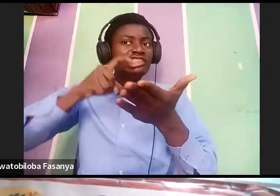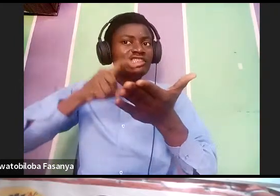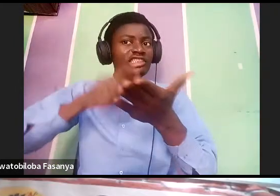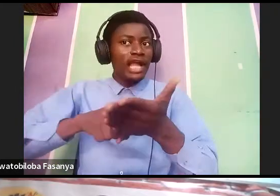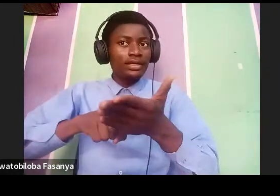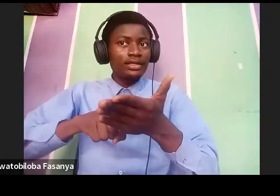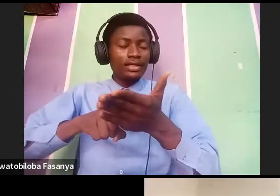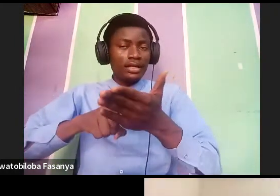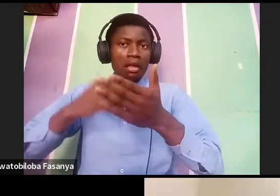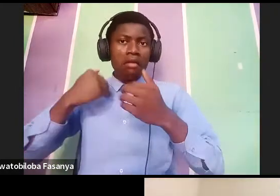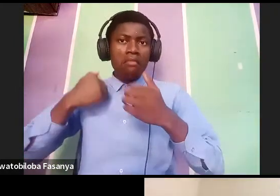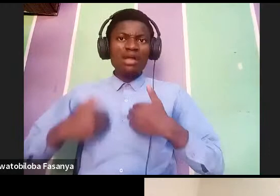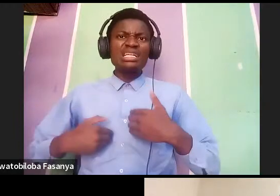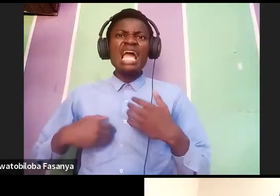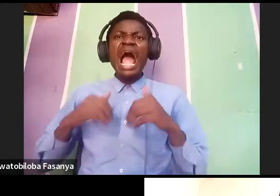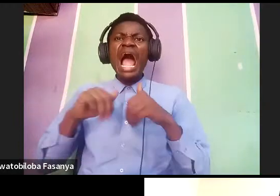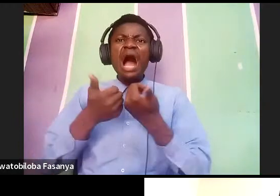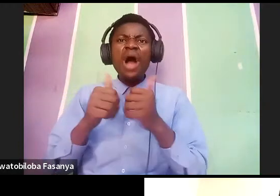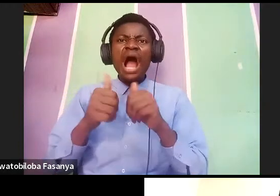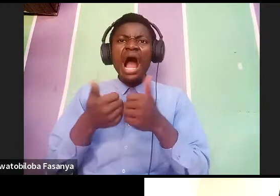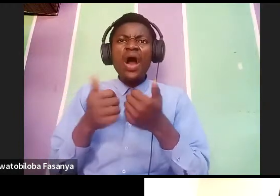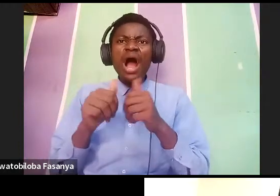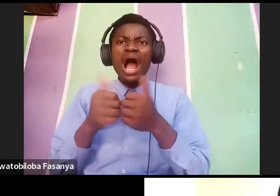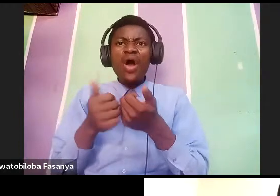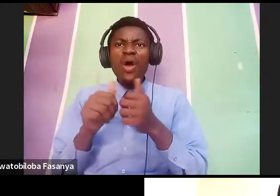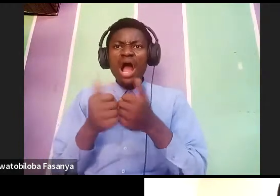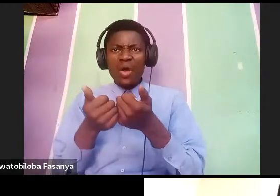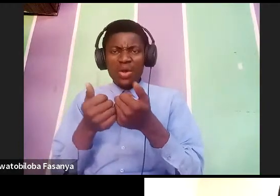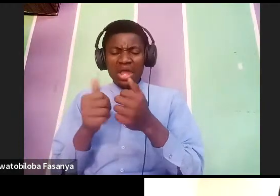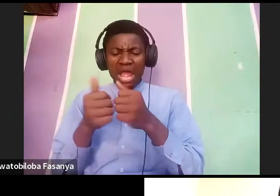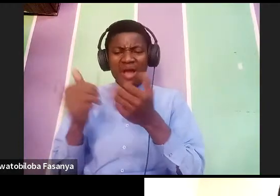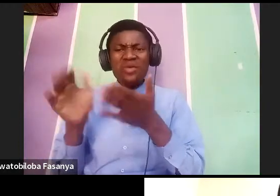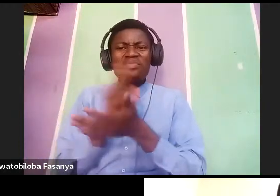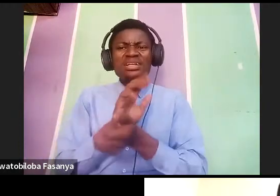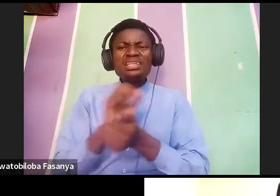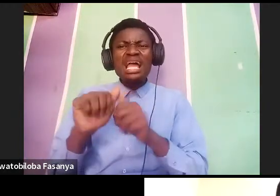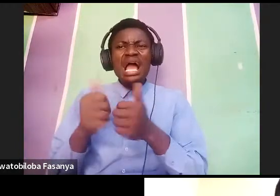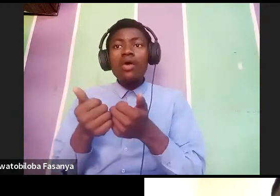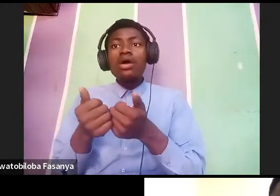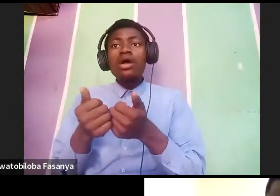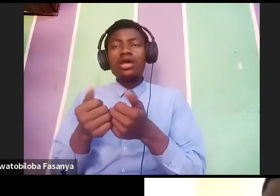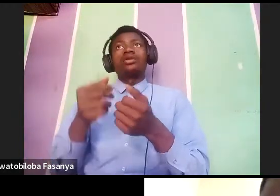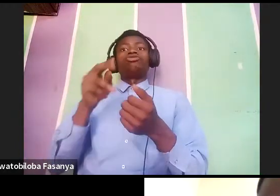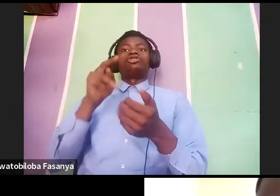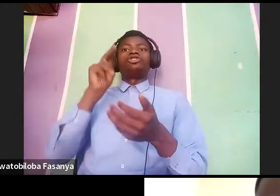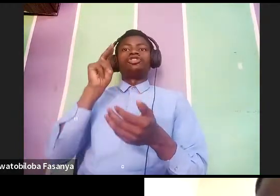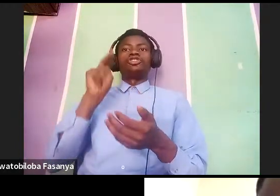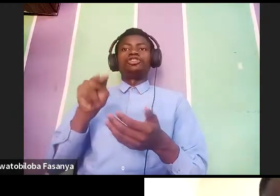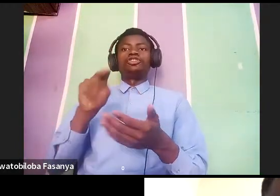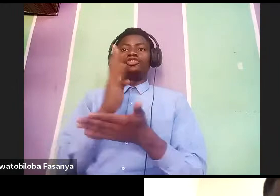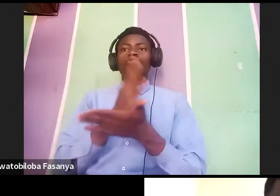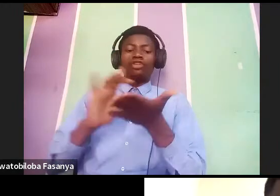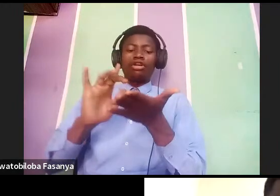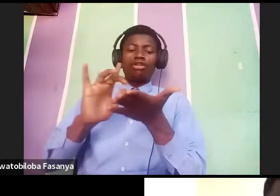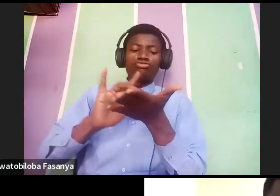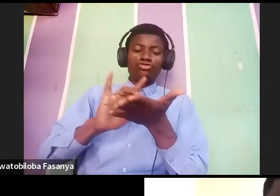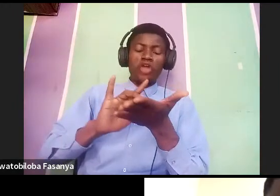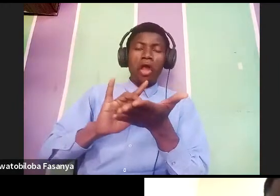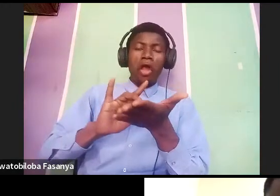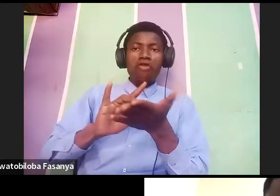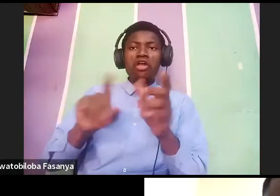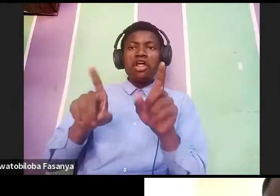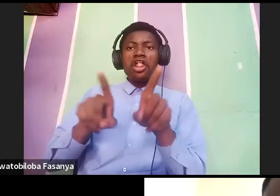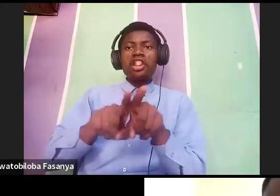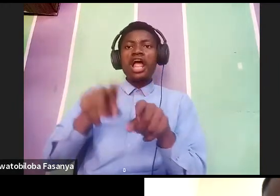probably not antibiotics, basically, we need something to relieve the pain. And that would be the paracetamol or